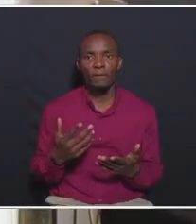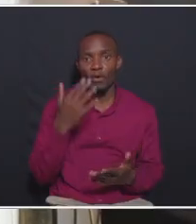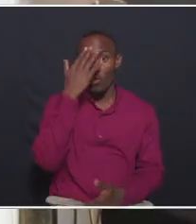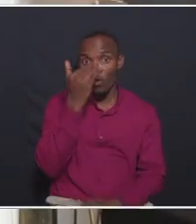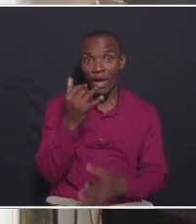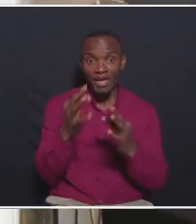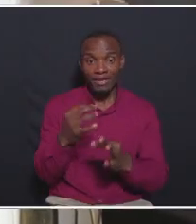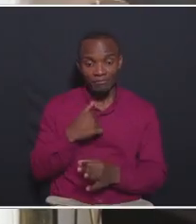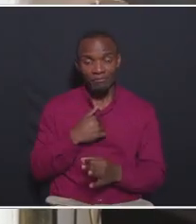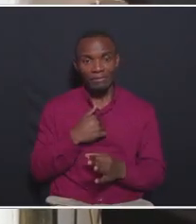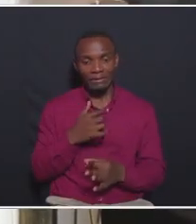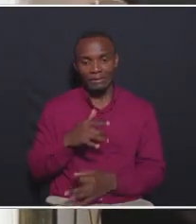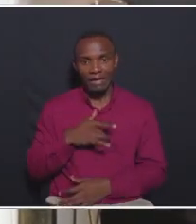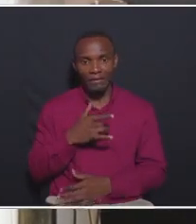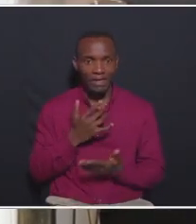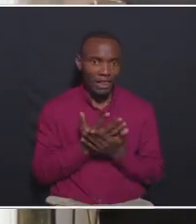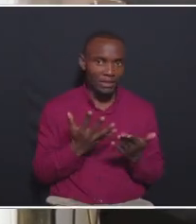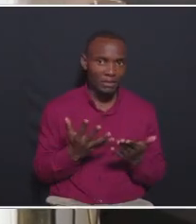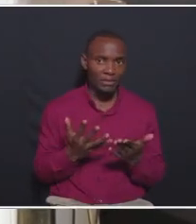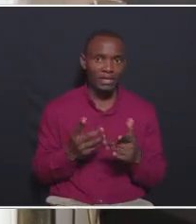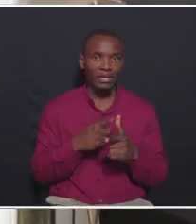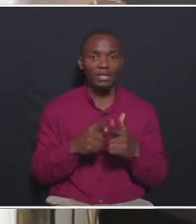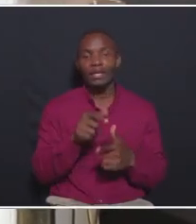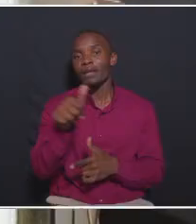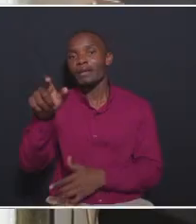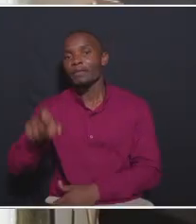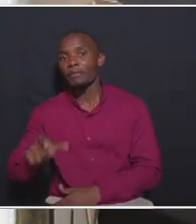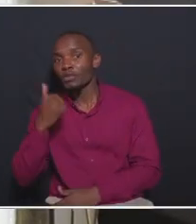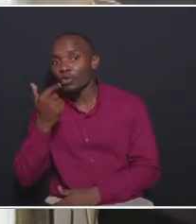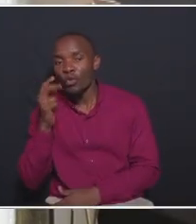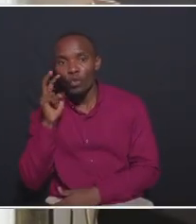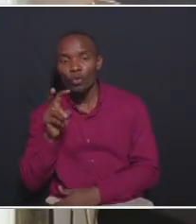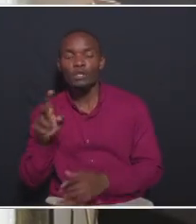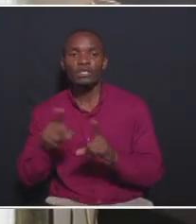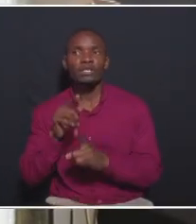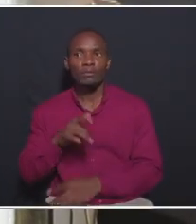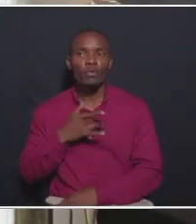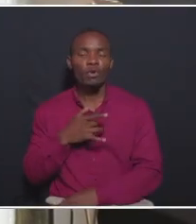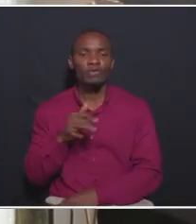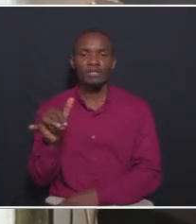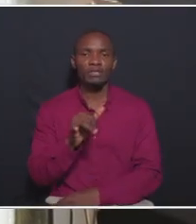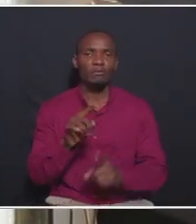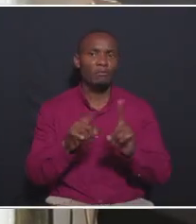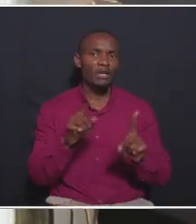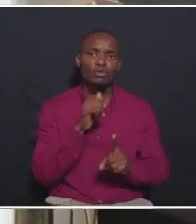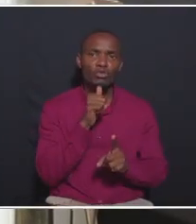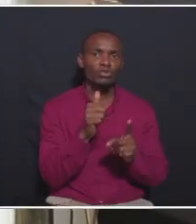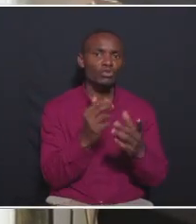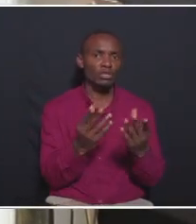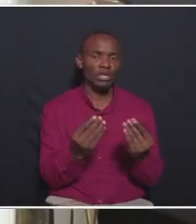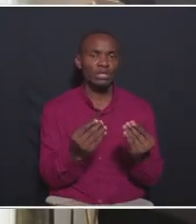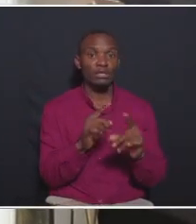if I feel something and someone else who will watch it will also feel it. But yeah, it was not an easy thing, but I